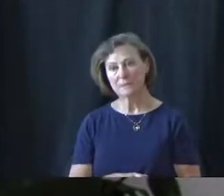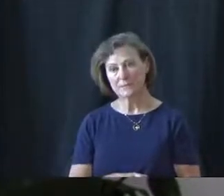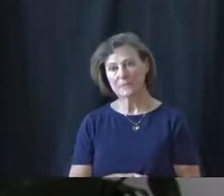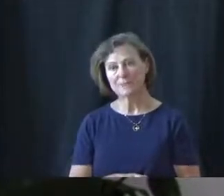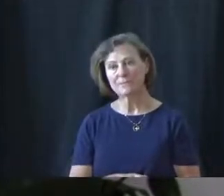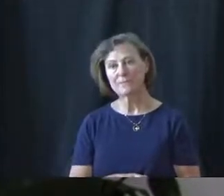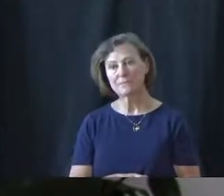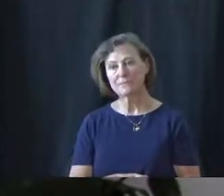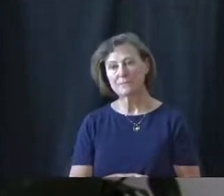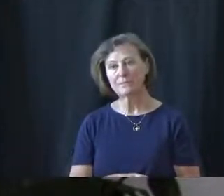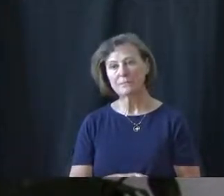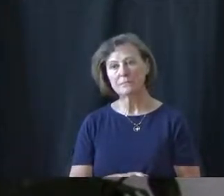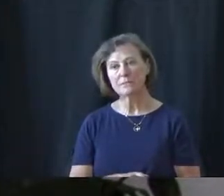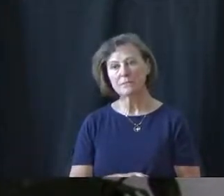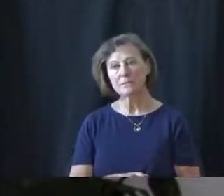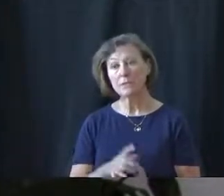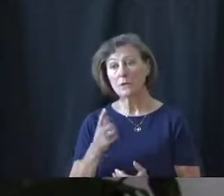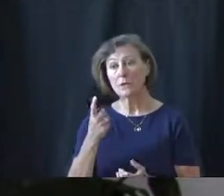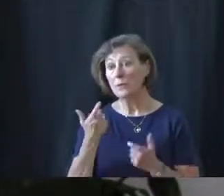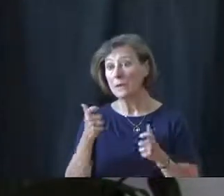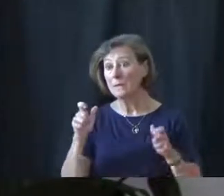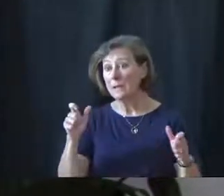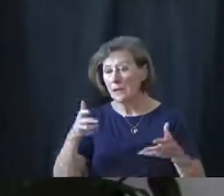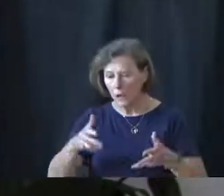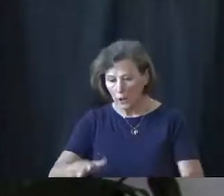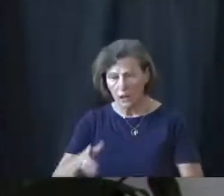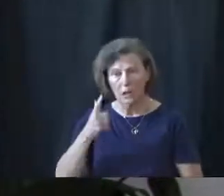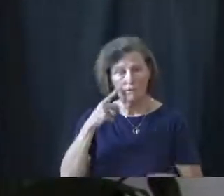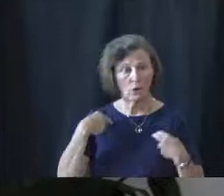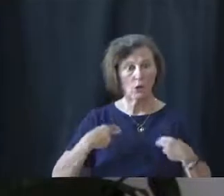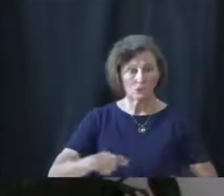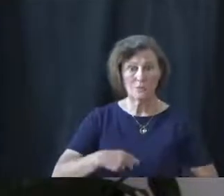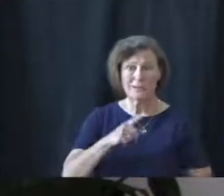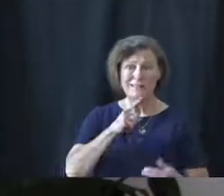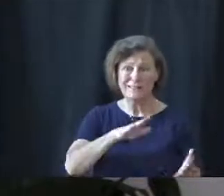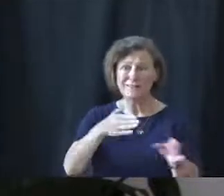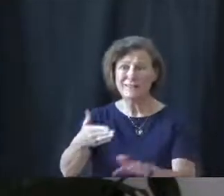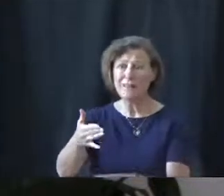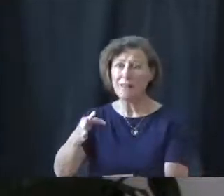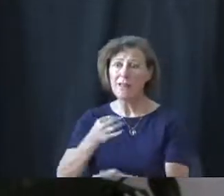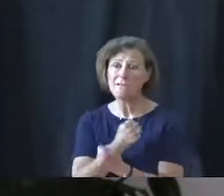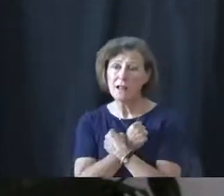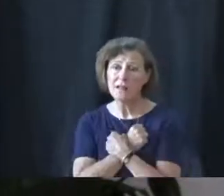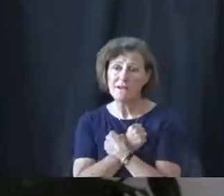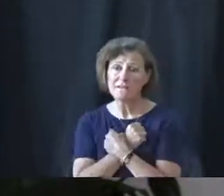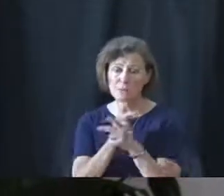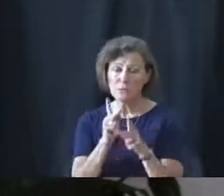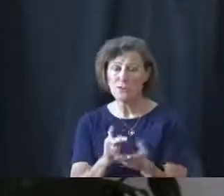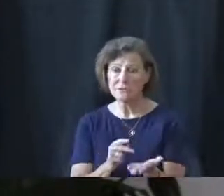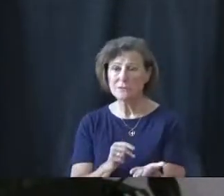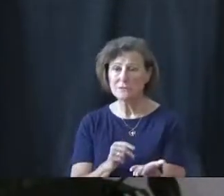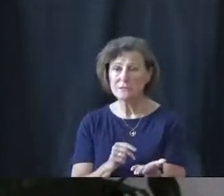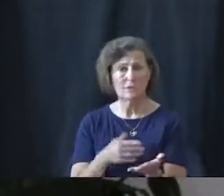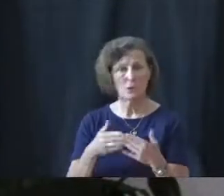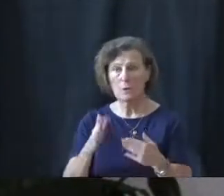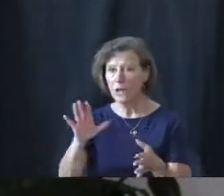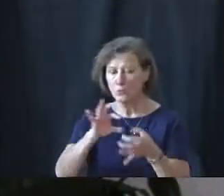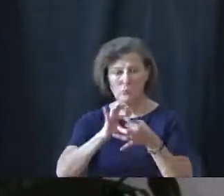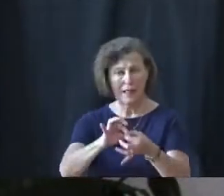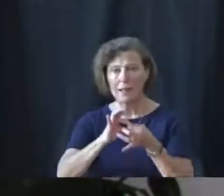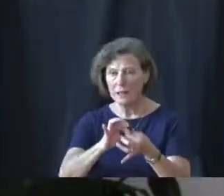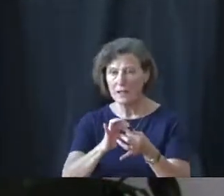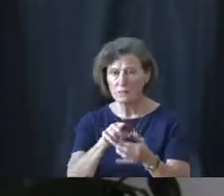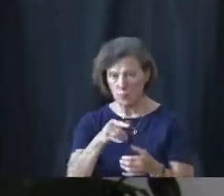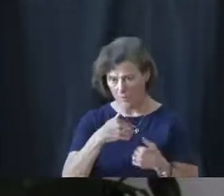One of the bigger losses for us humans is the death of a loved one. No matter what type of relationship we had with